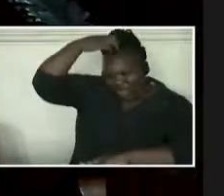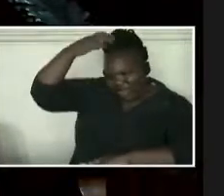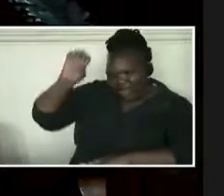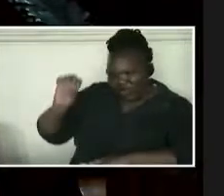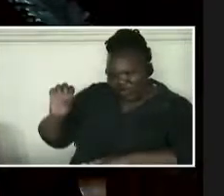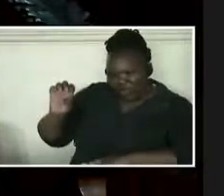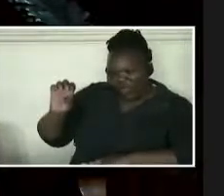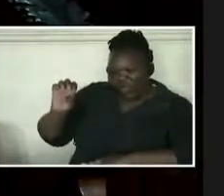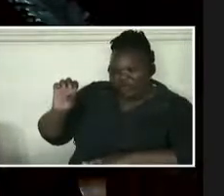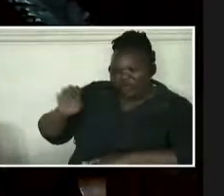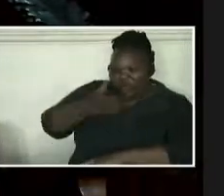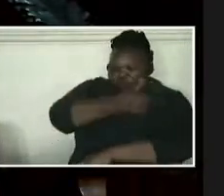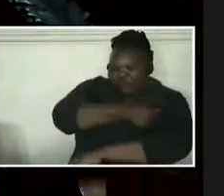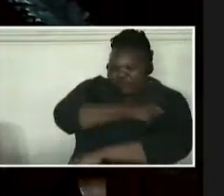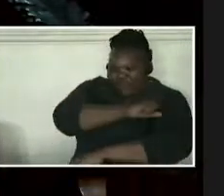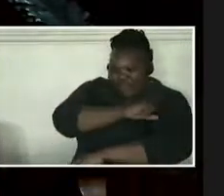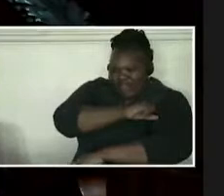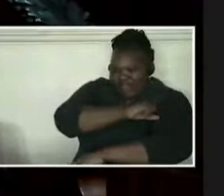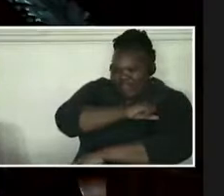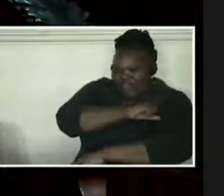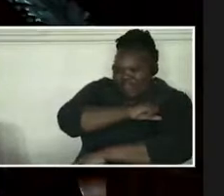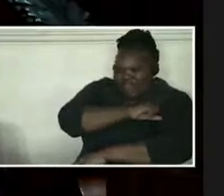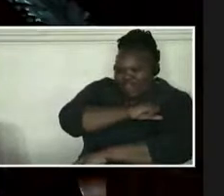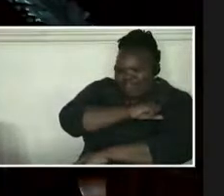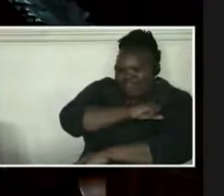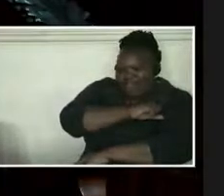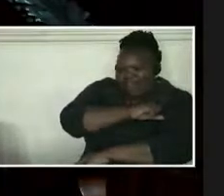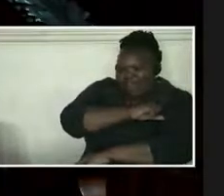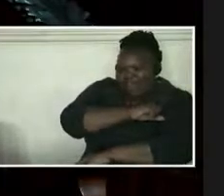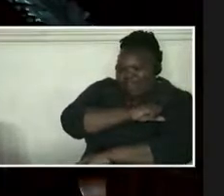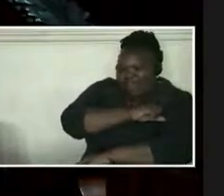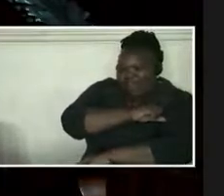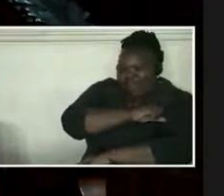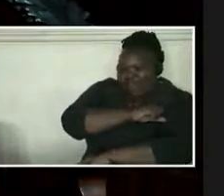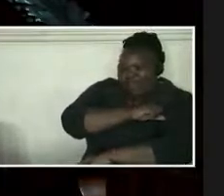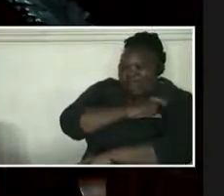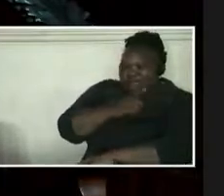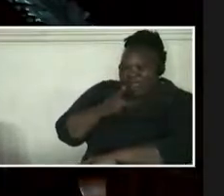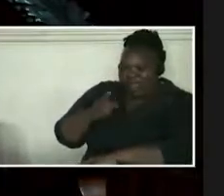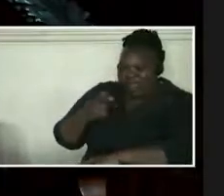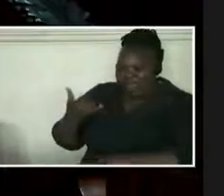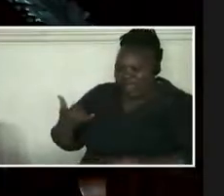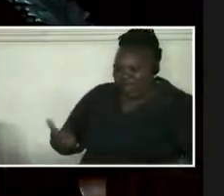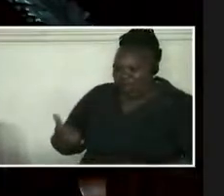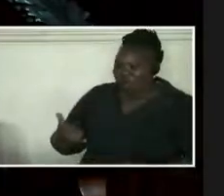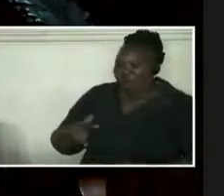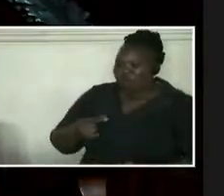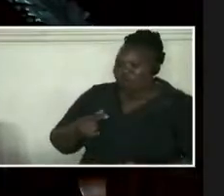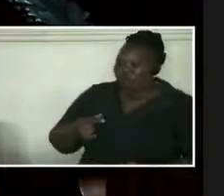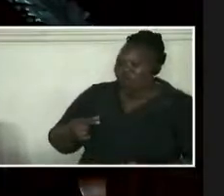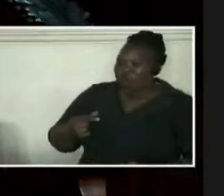after the yet after the distinguished daughter of the soil um victoria